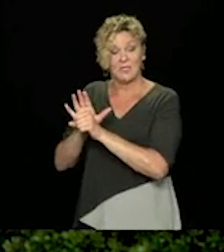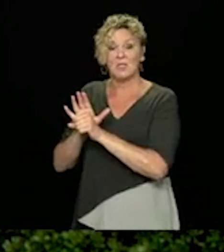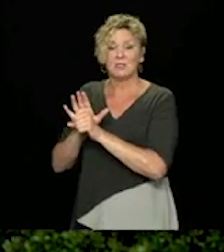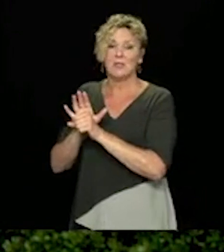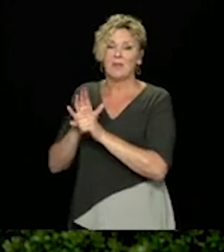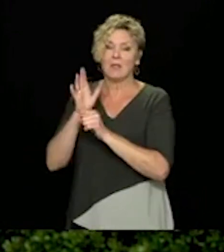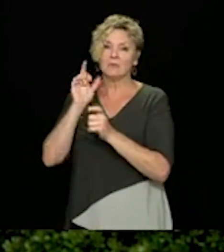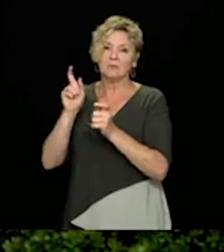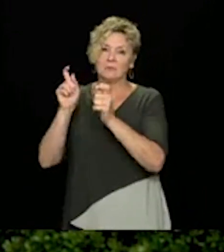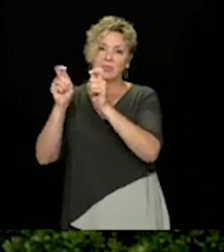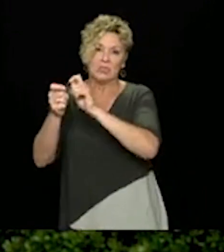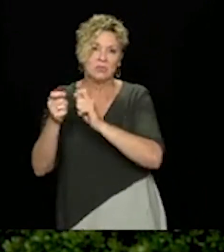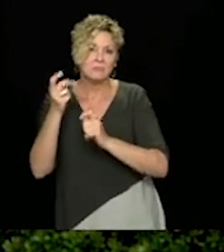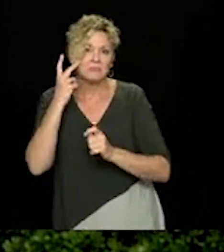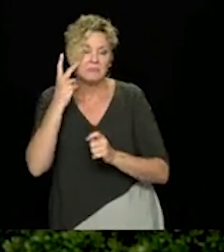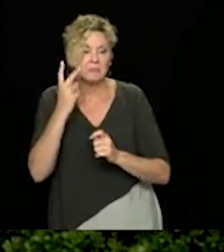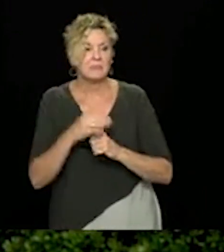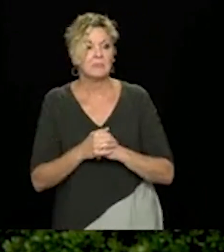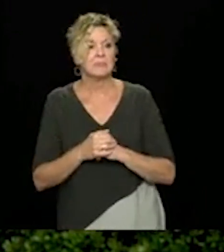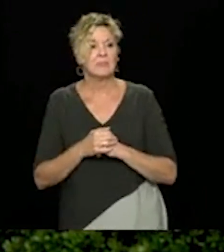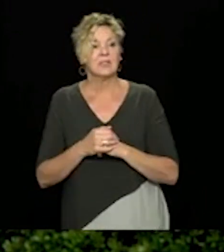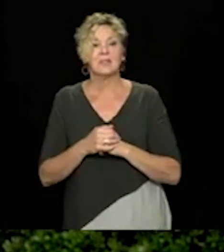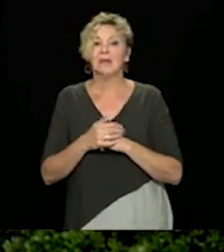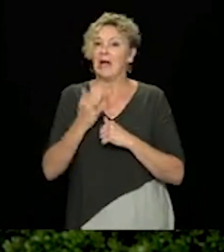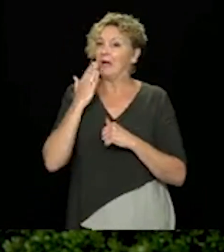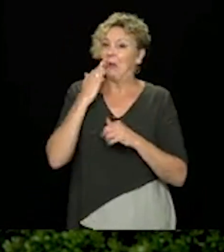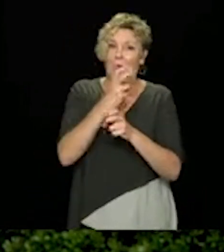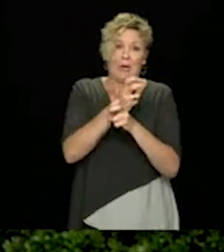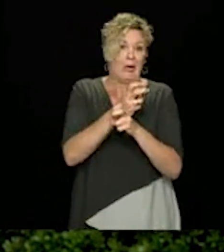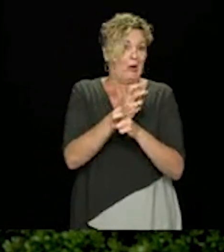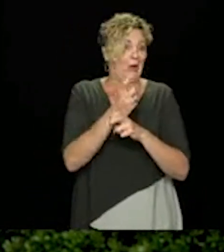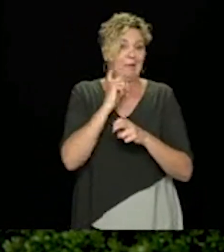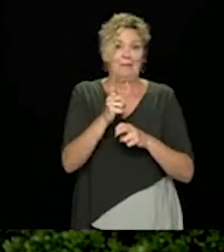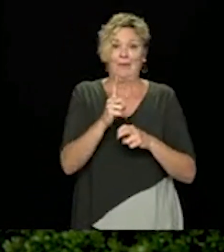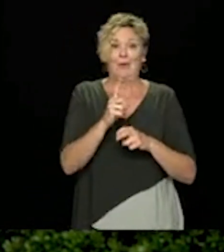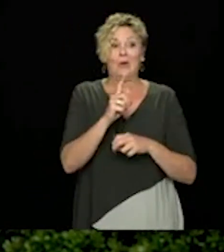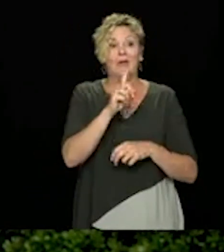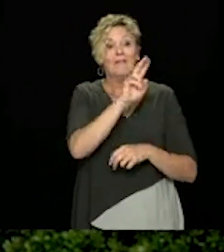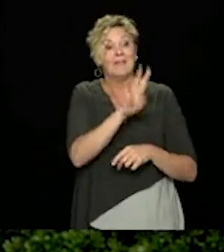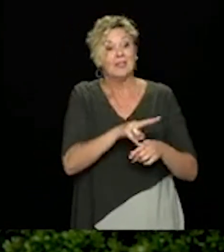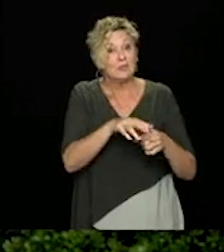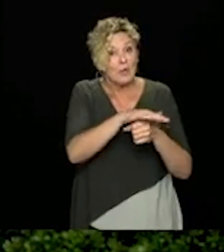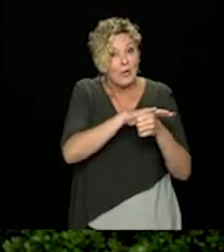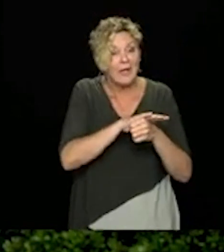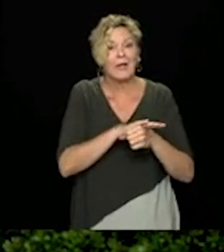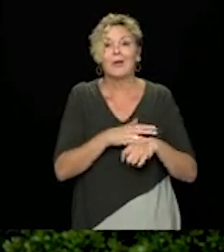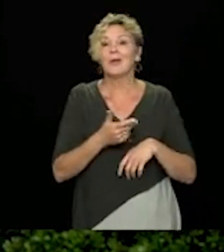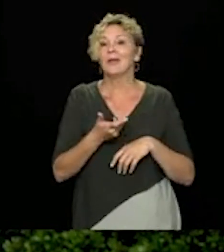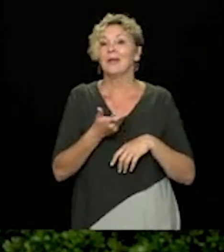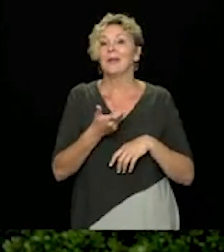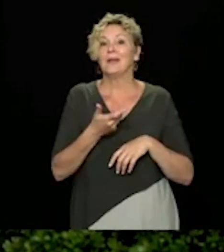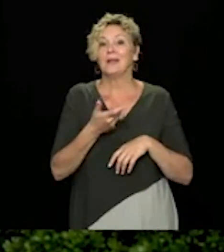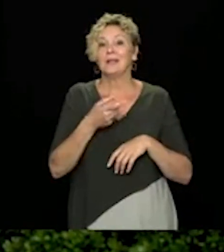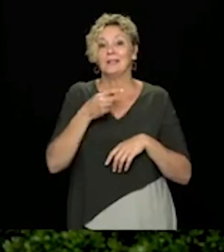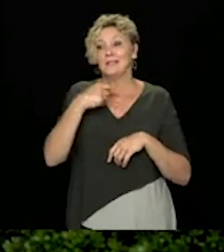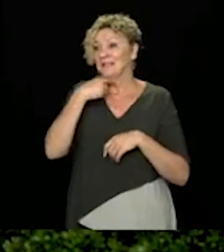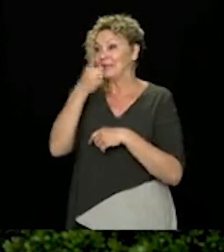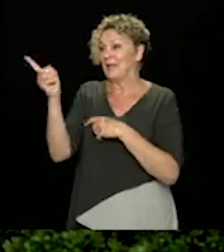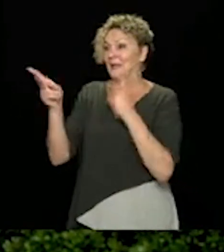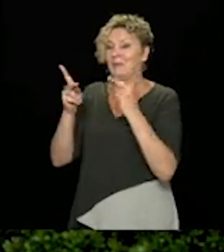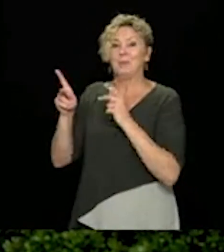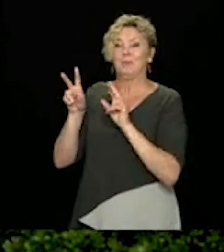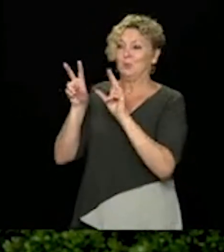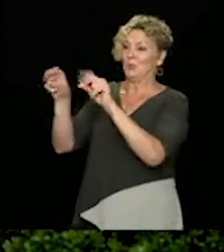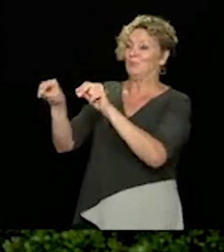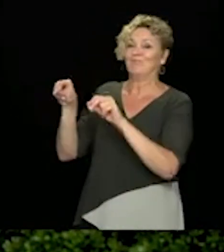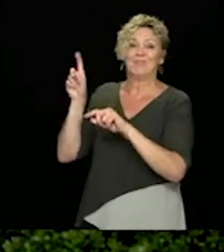in Victoria is a very difficult pill to swallow. I absolutely understand that. But I think the public is behind me on this. We want to make sure